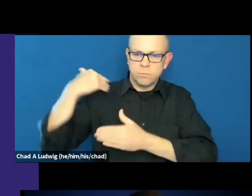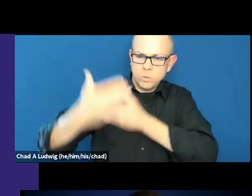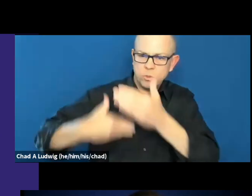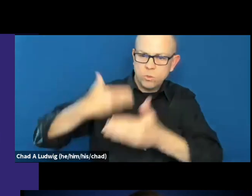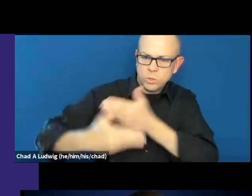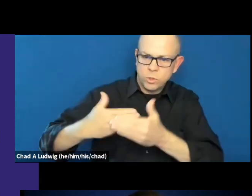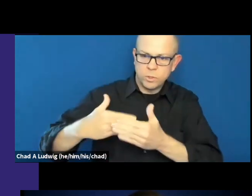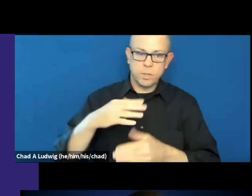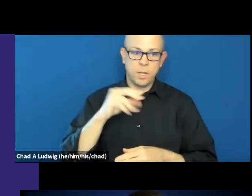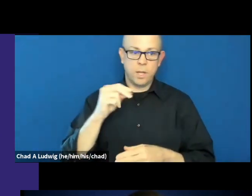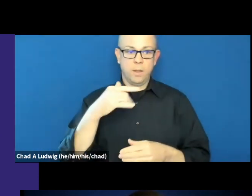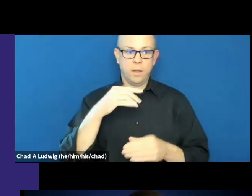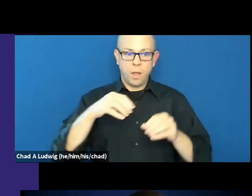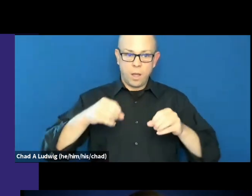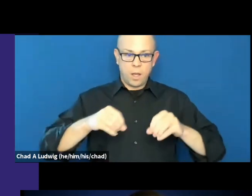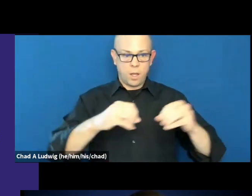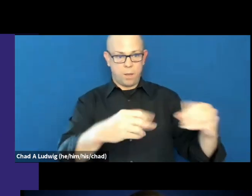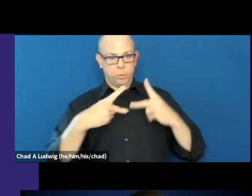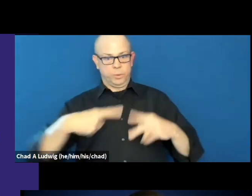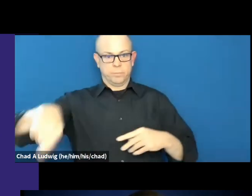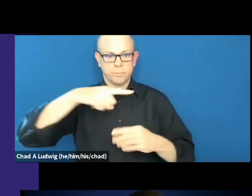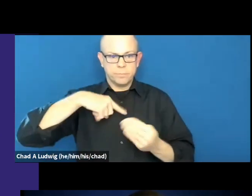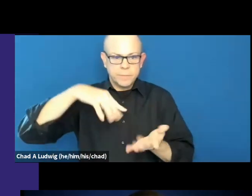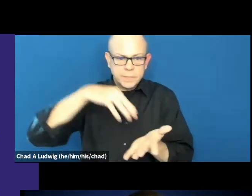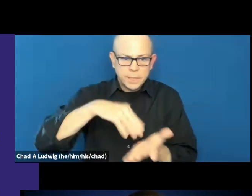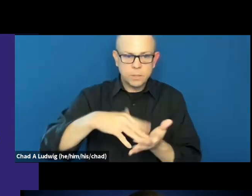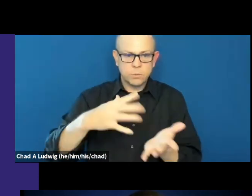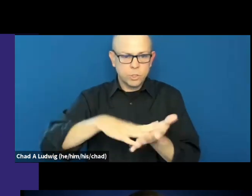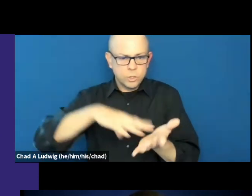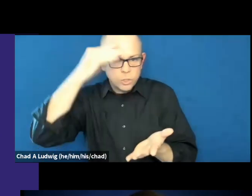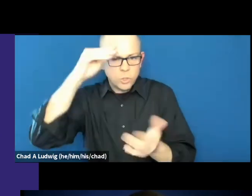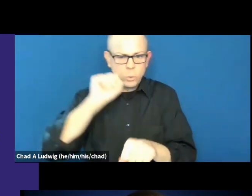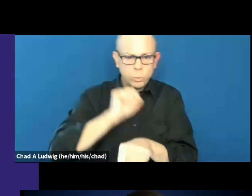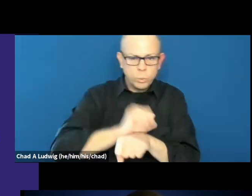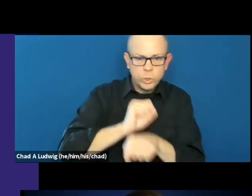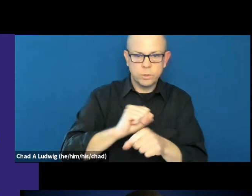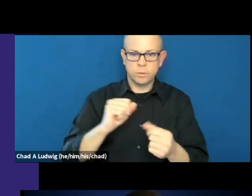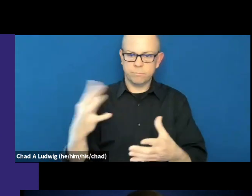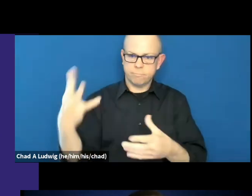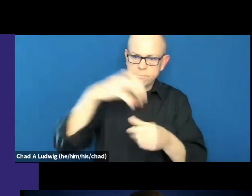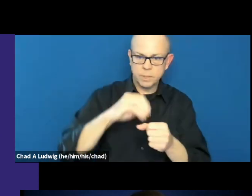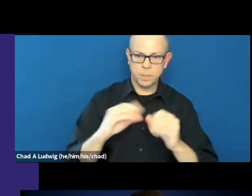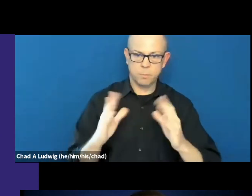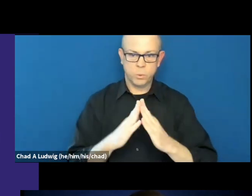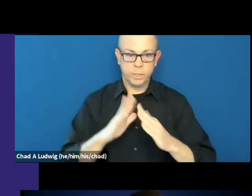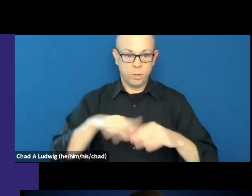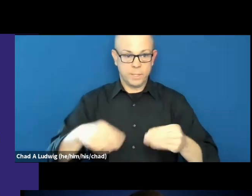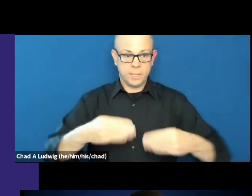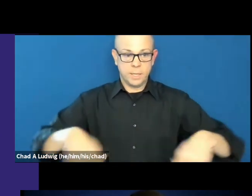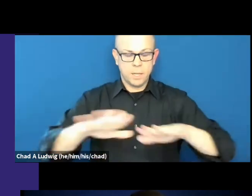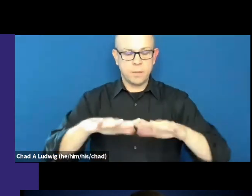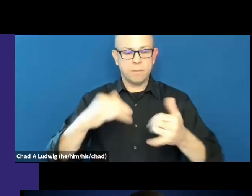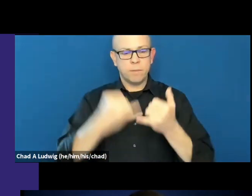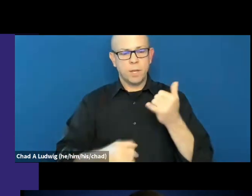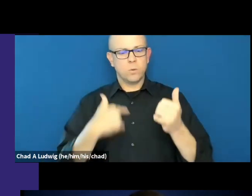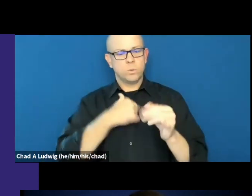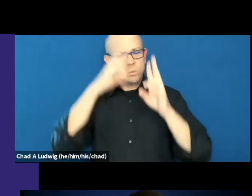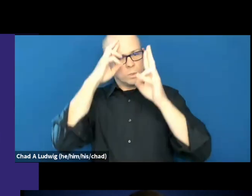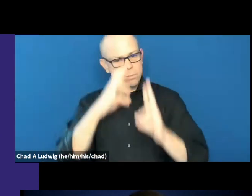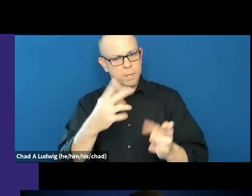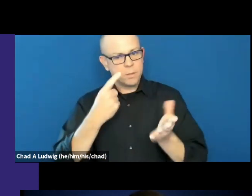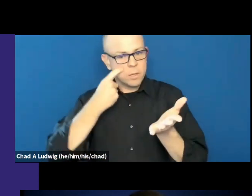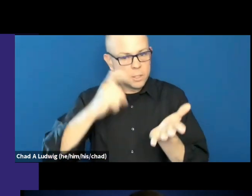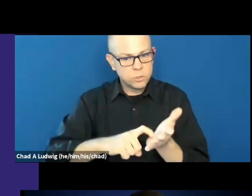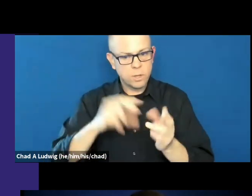who have stewarded it for generations, and for the opportunity to study, learn, work, and be in